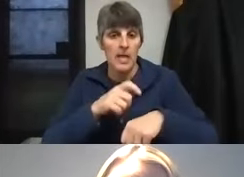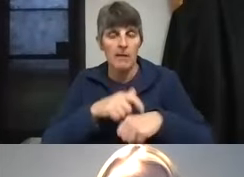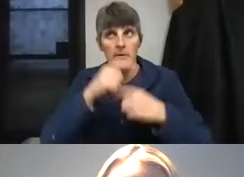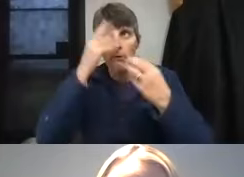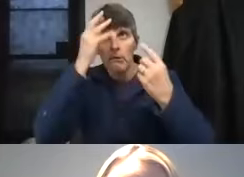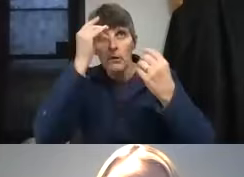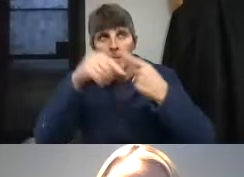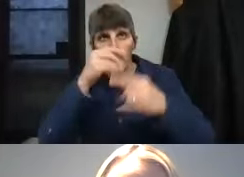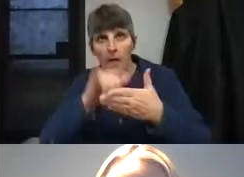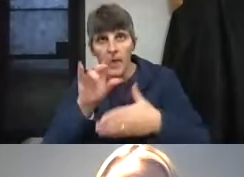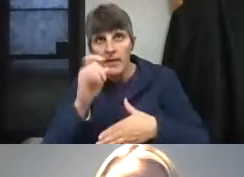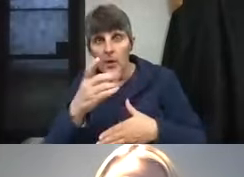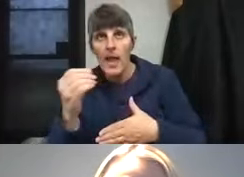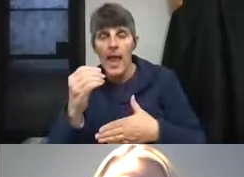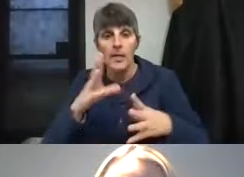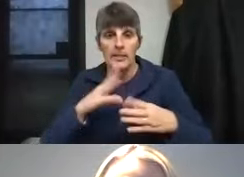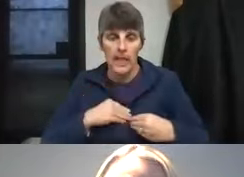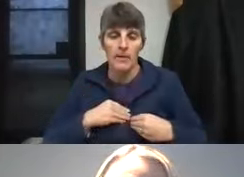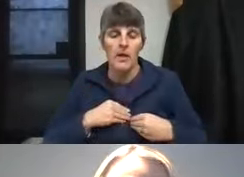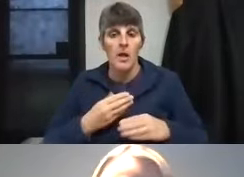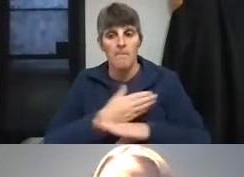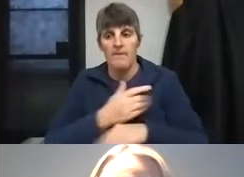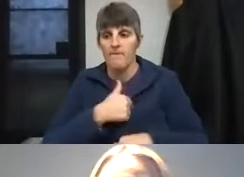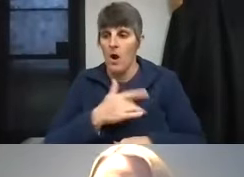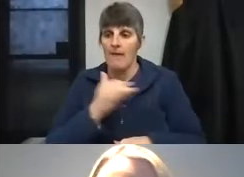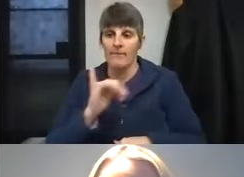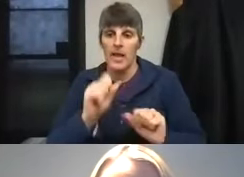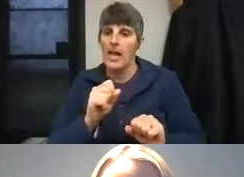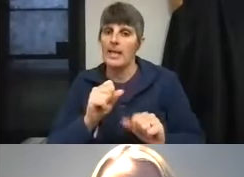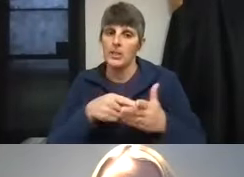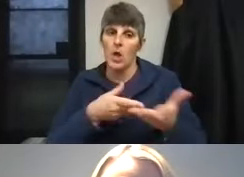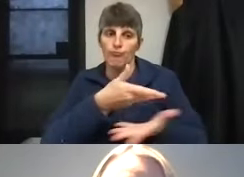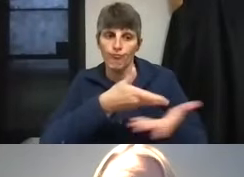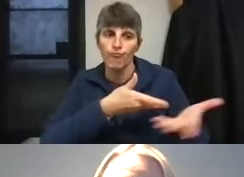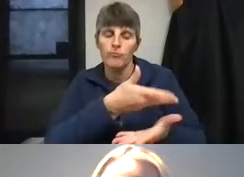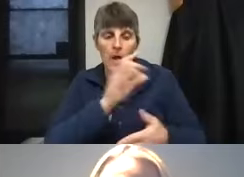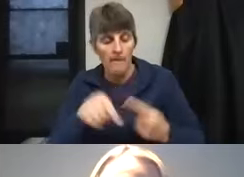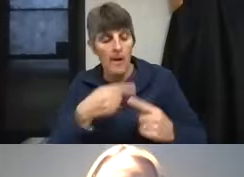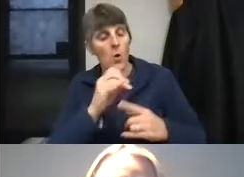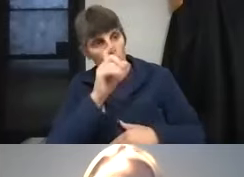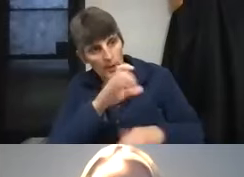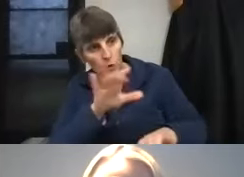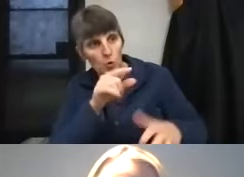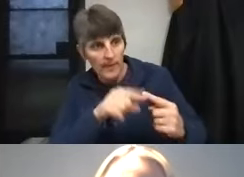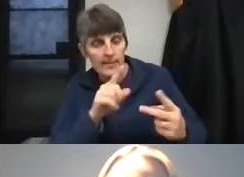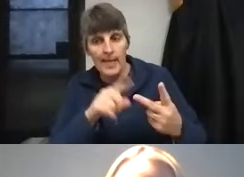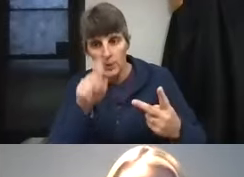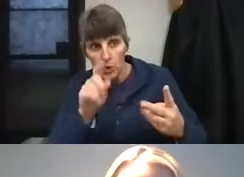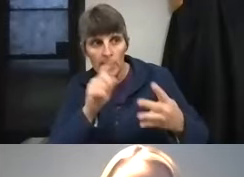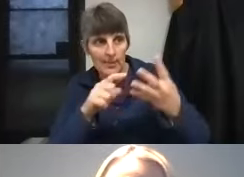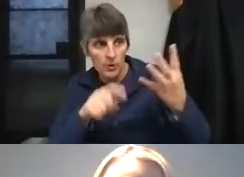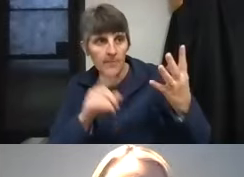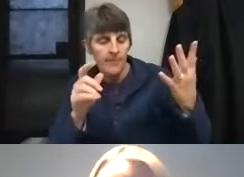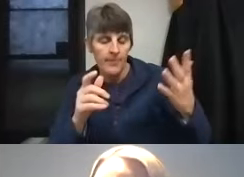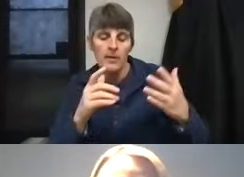process that diagnosis and to accept it before I feel like I can start talking to them about, okay, now you need to do this, and then you should do this, and then you